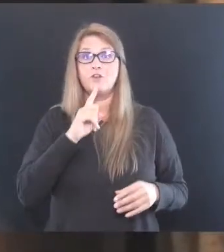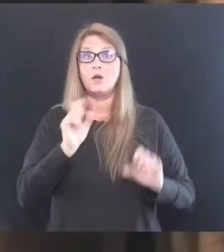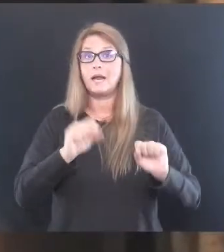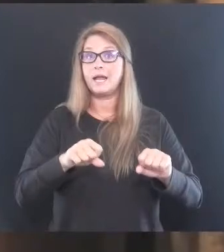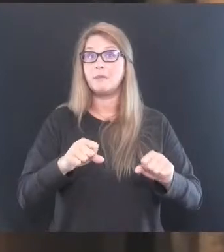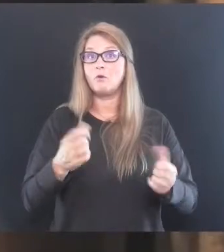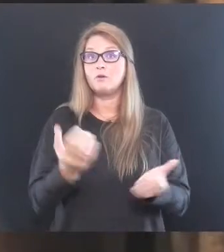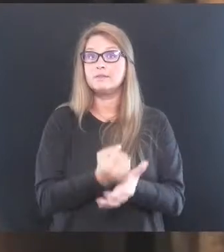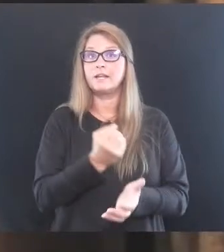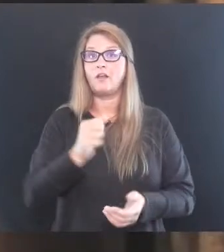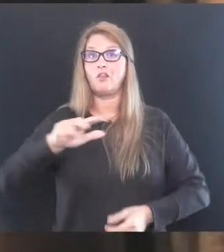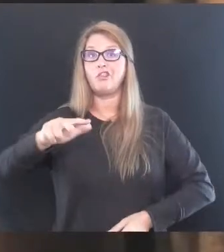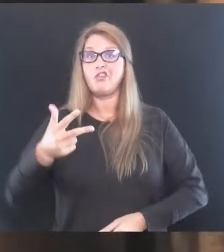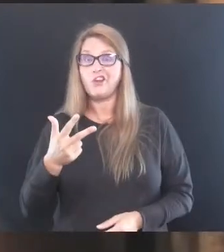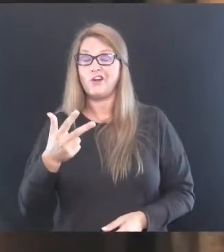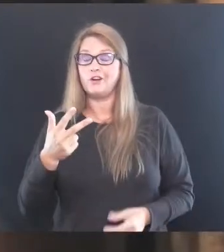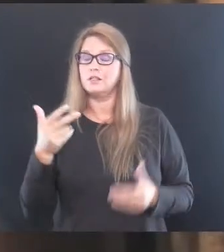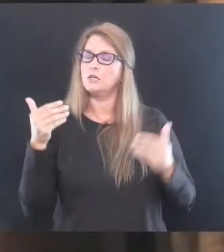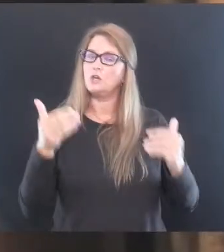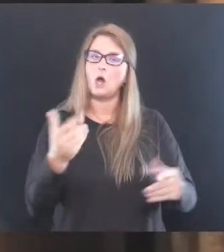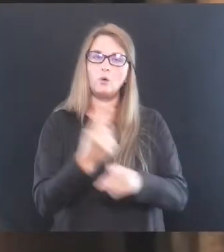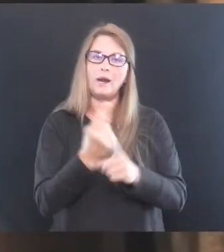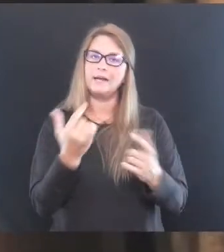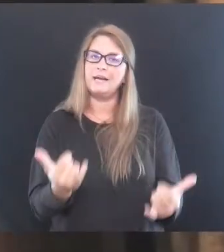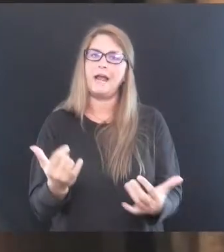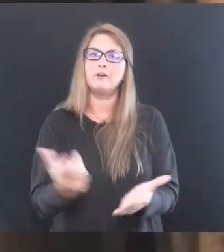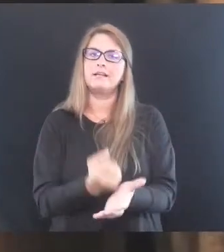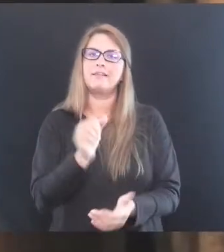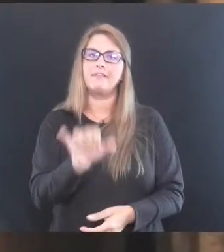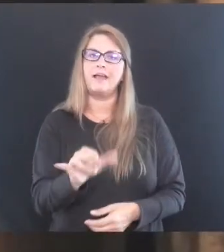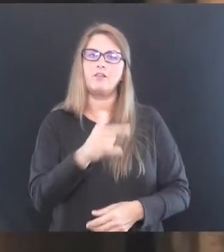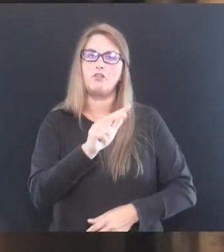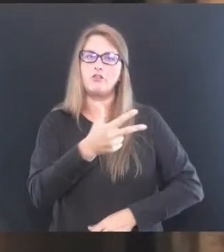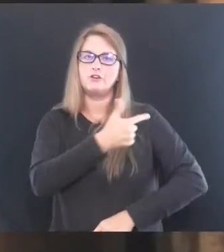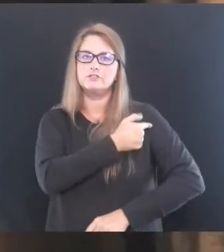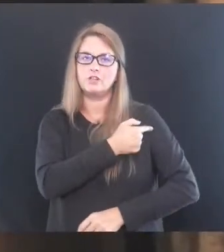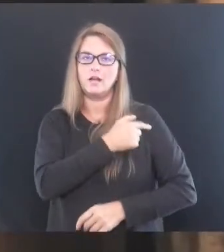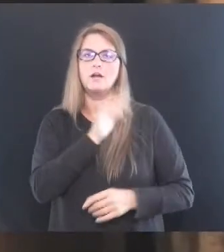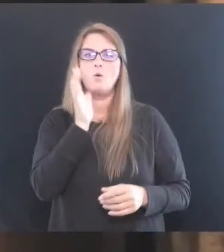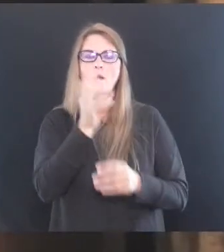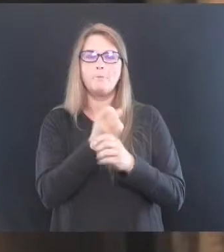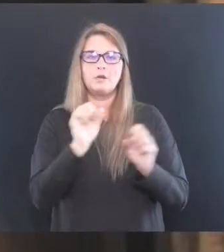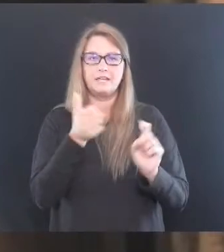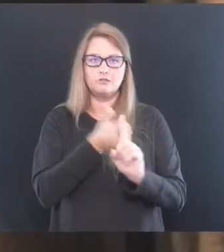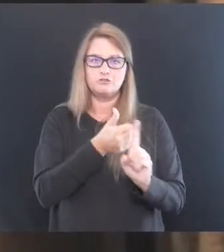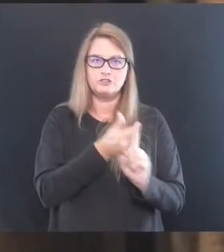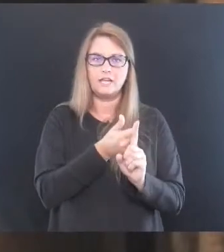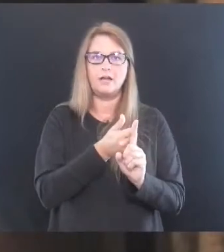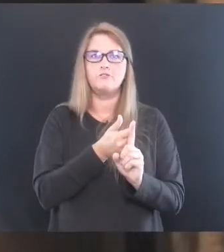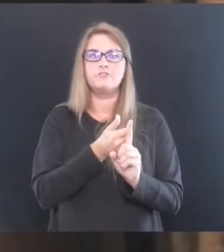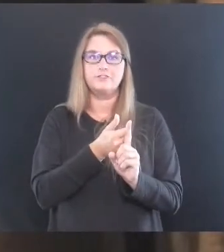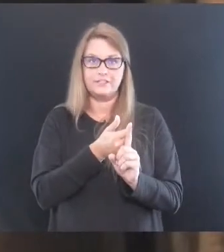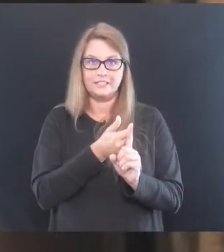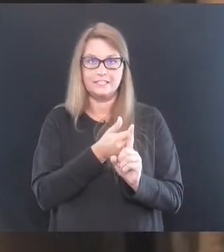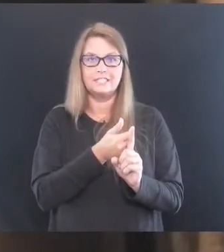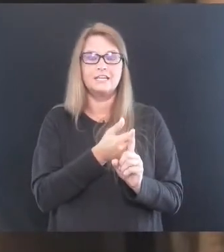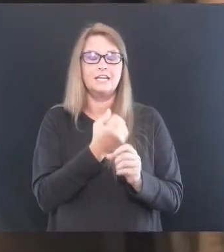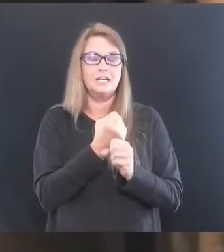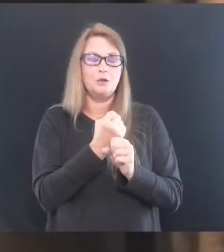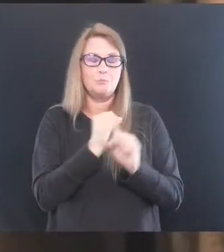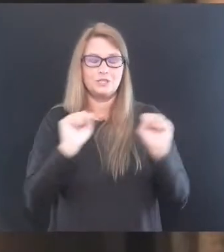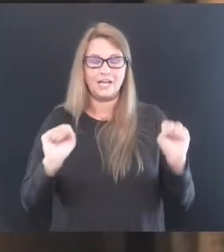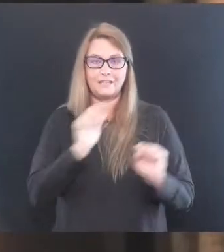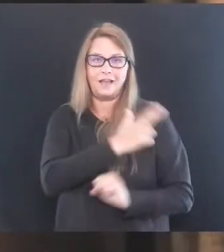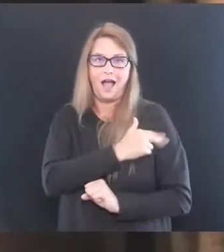the booster, please go as soon as you can to get the booster. And that way you'll protect yourself, very importantly, protect our